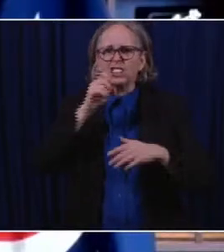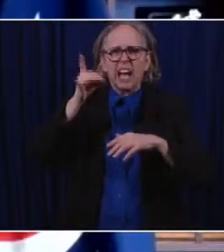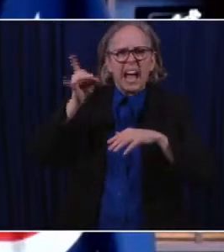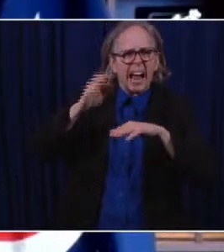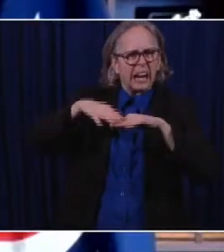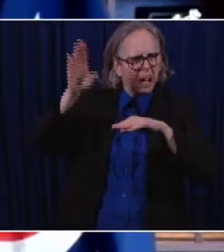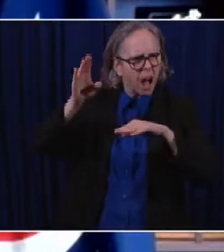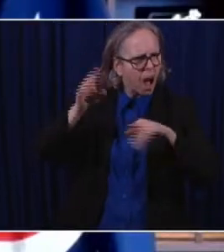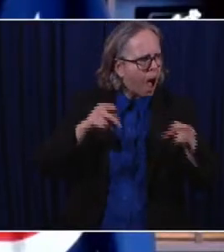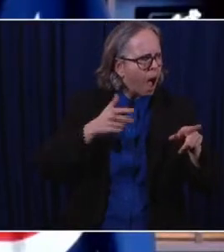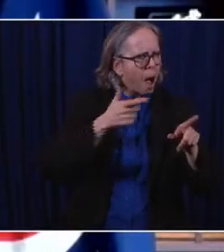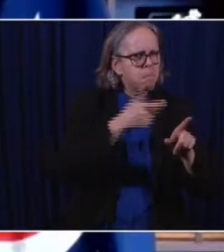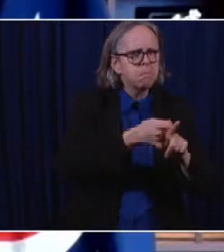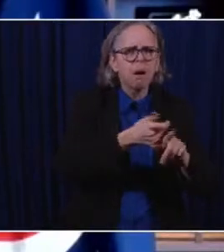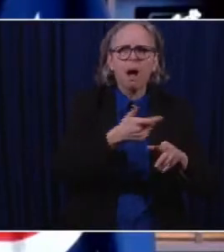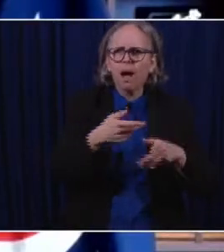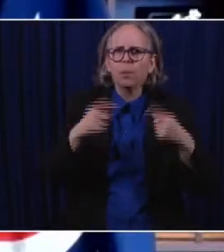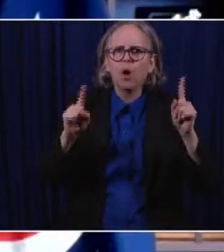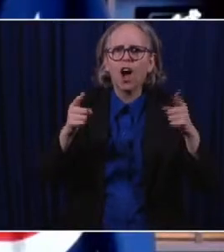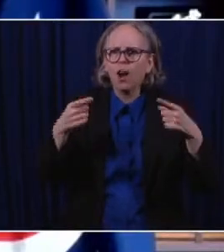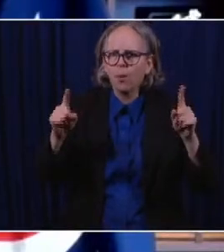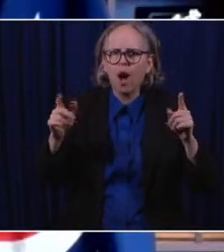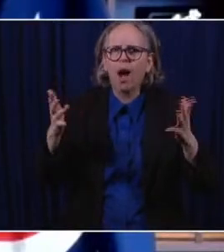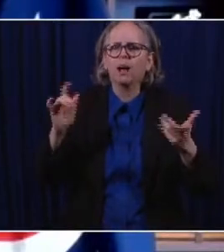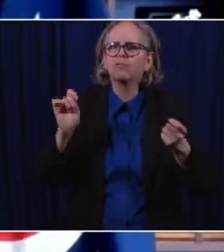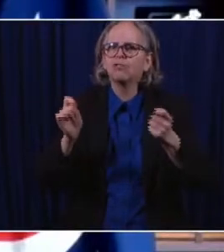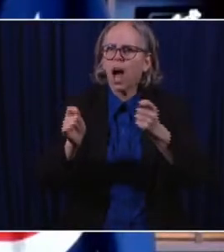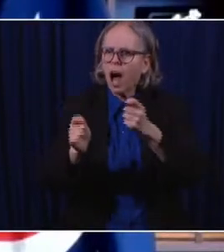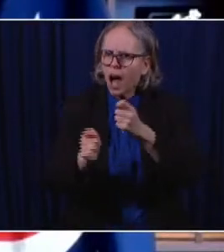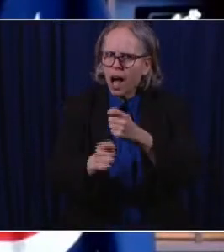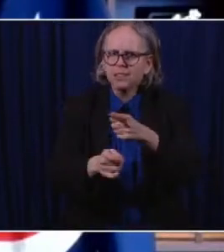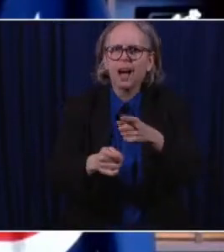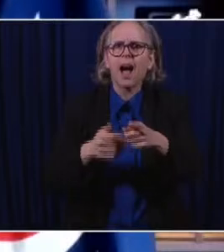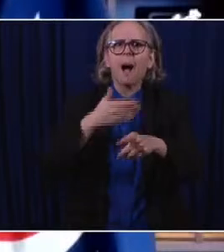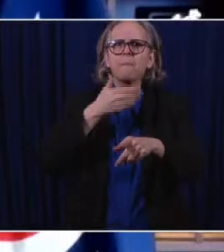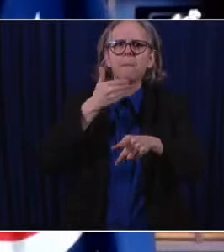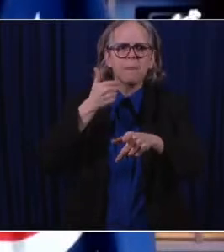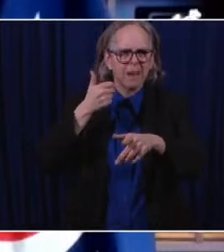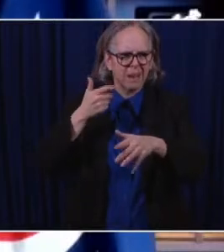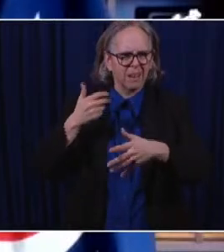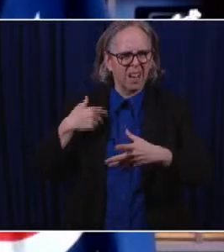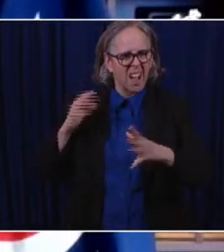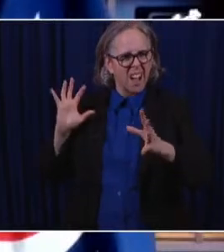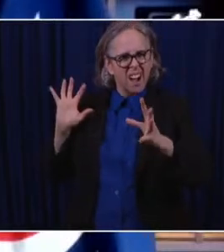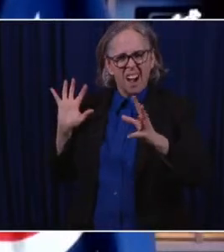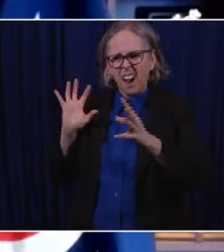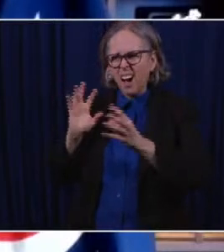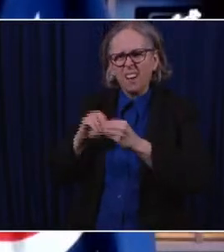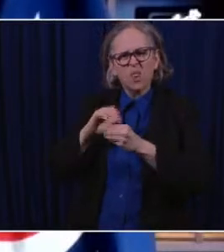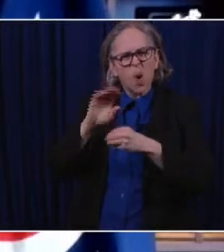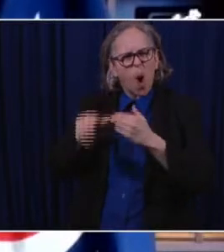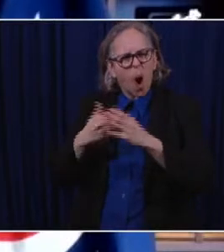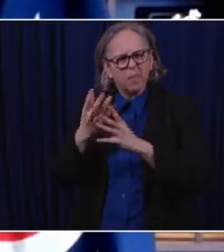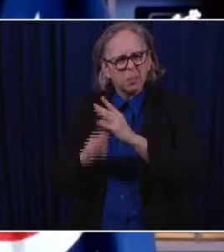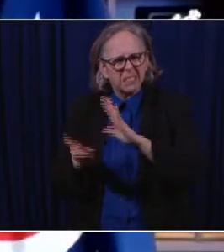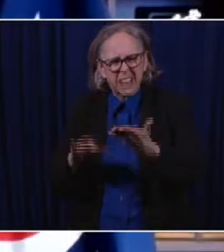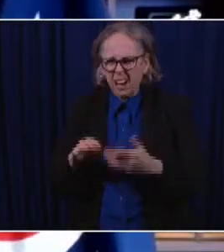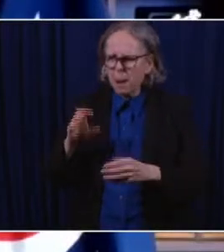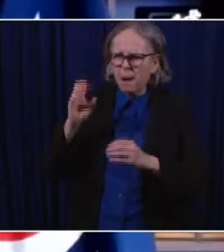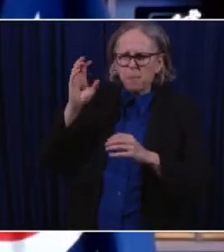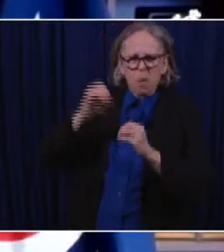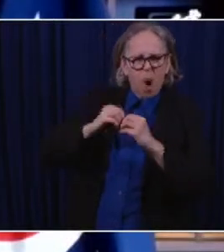nursing homes, but this is also the population that was making up the bulk of our hospitalizations. And you're